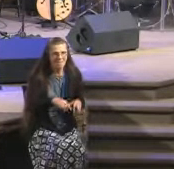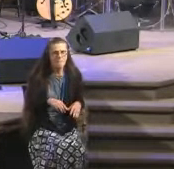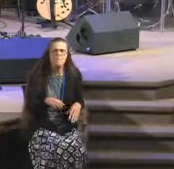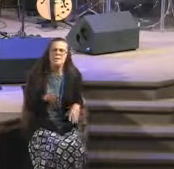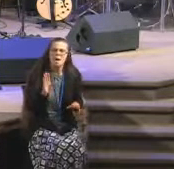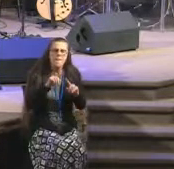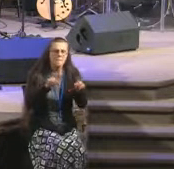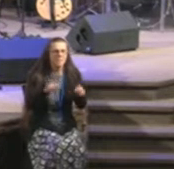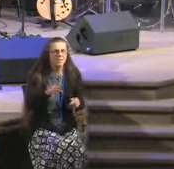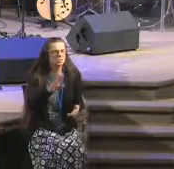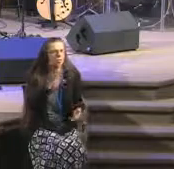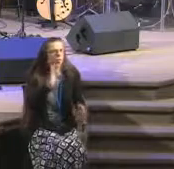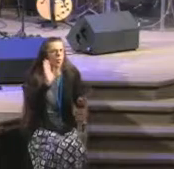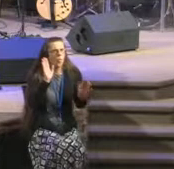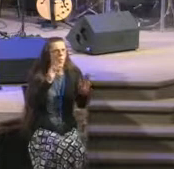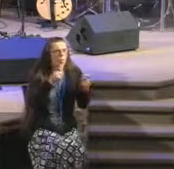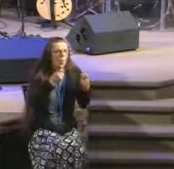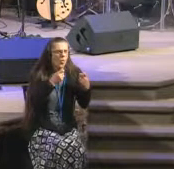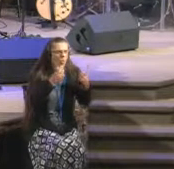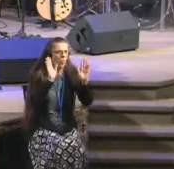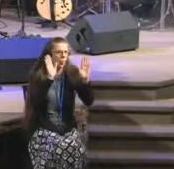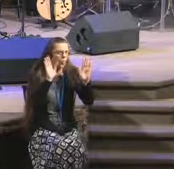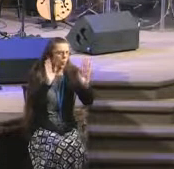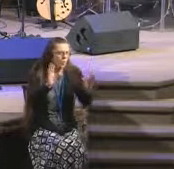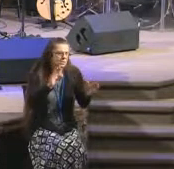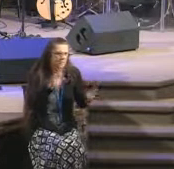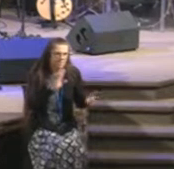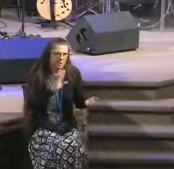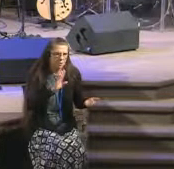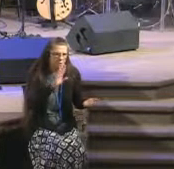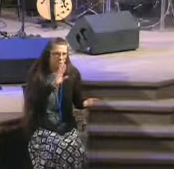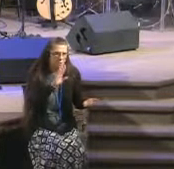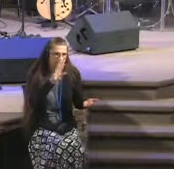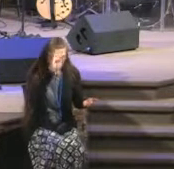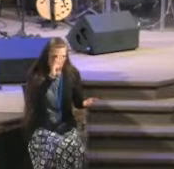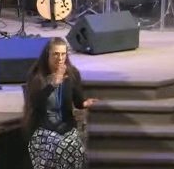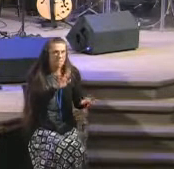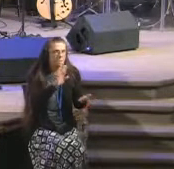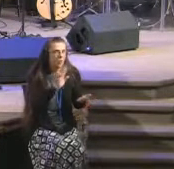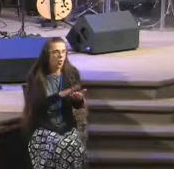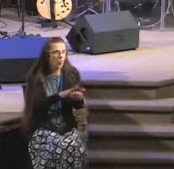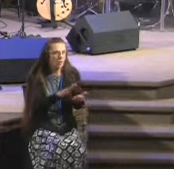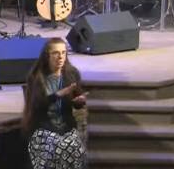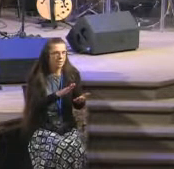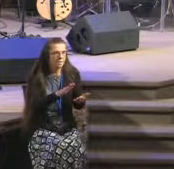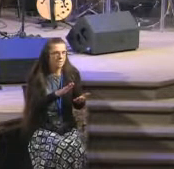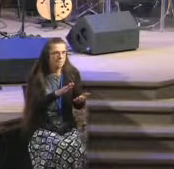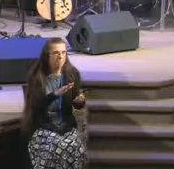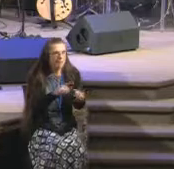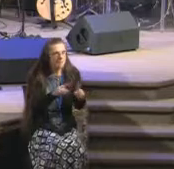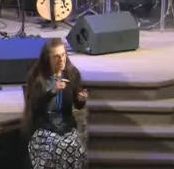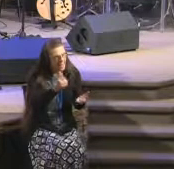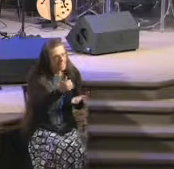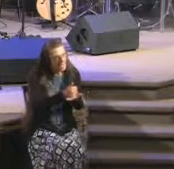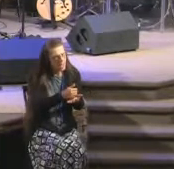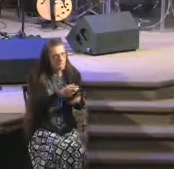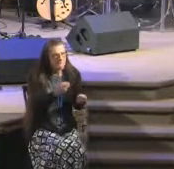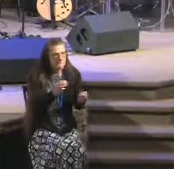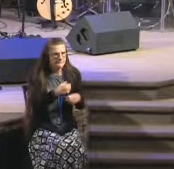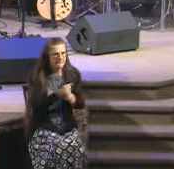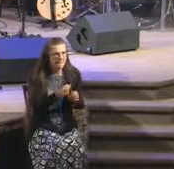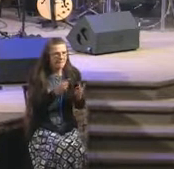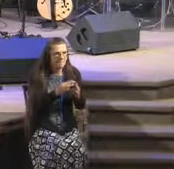spouse that not only puts up with them, but they try to help them make ministry happen. I could